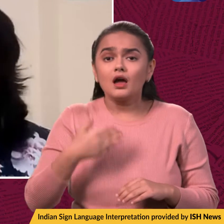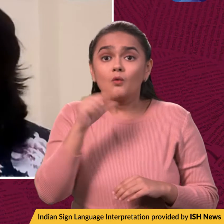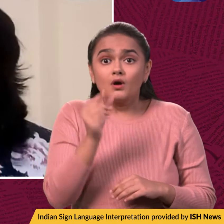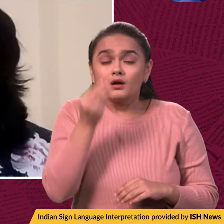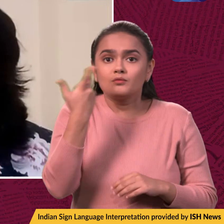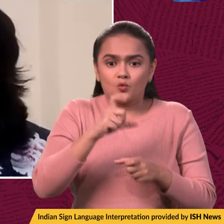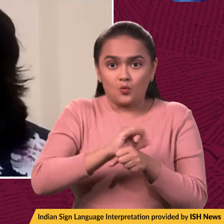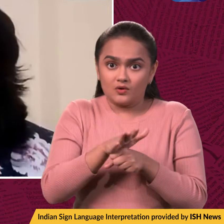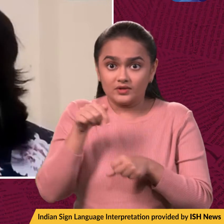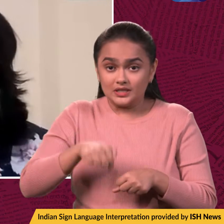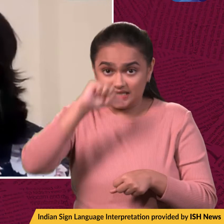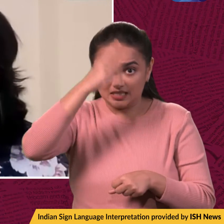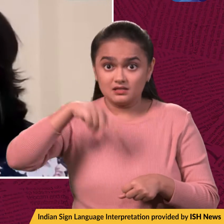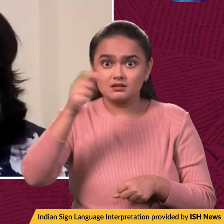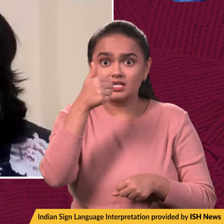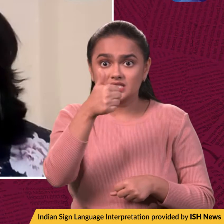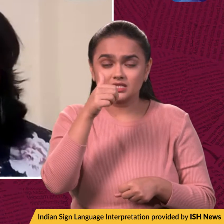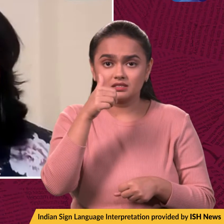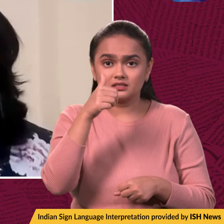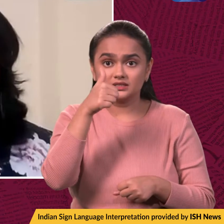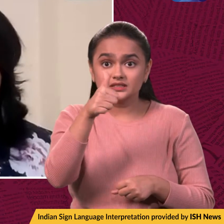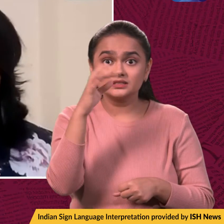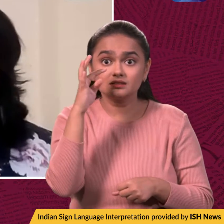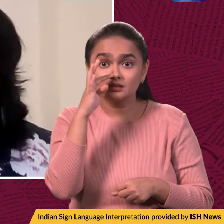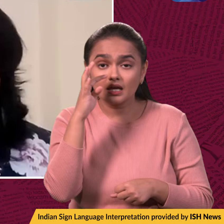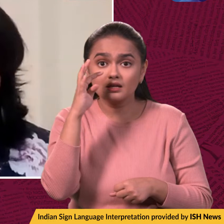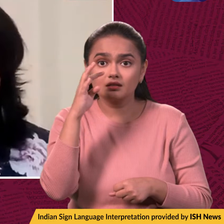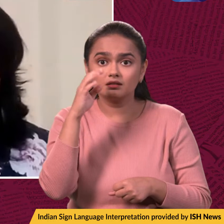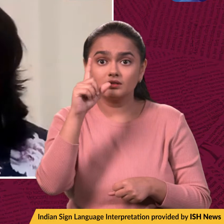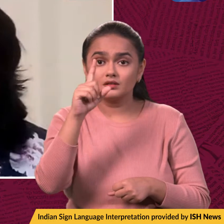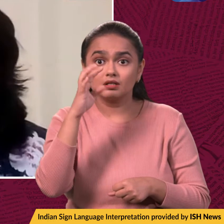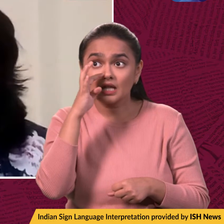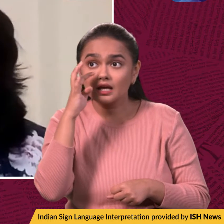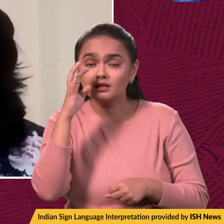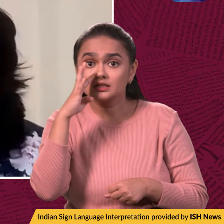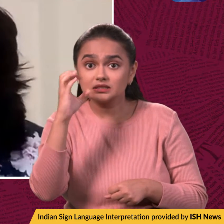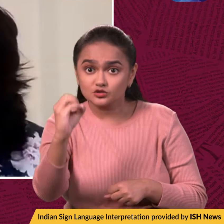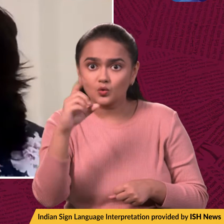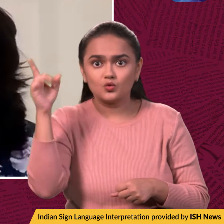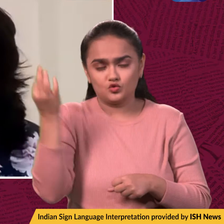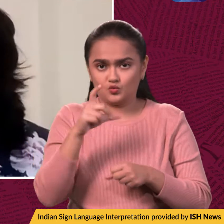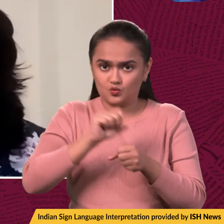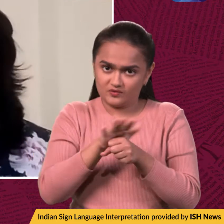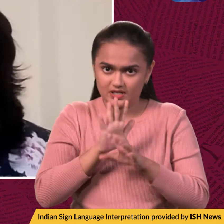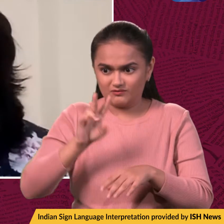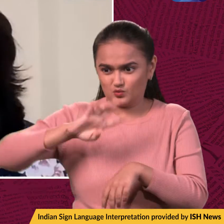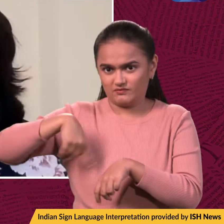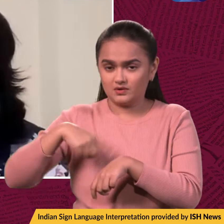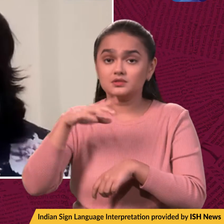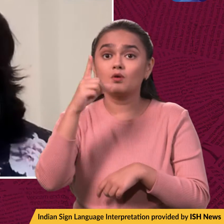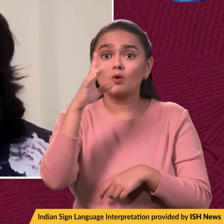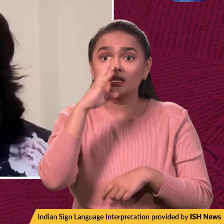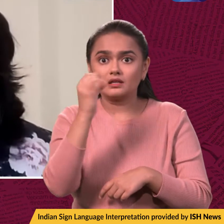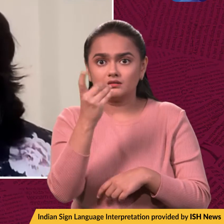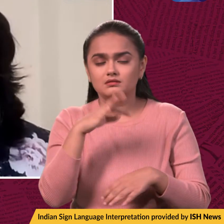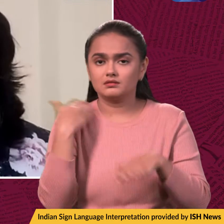on COVID. India has reported 6,990 new COVID cases in the last 24 hours. 190